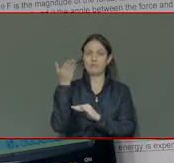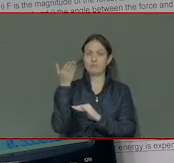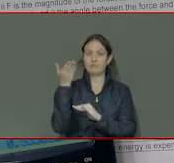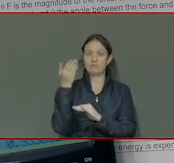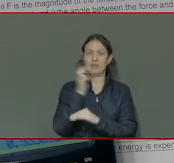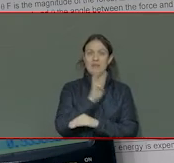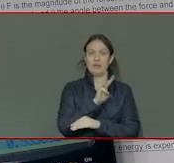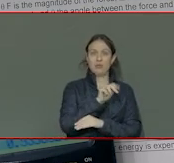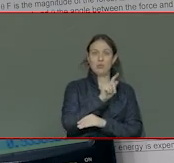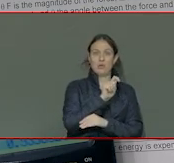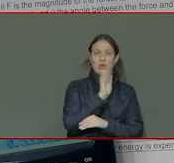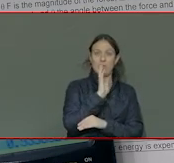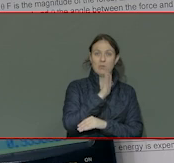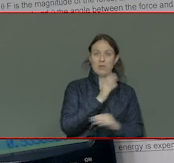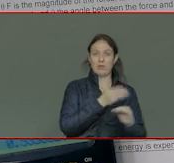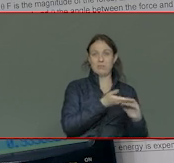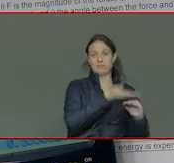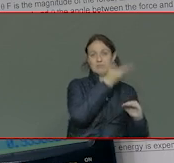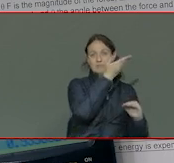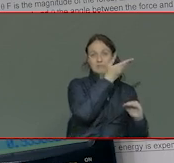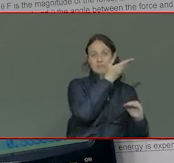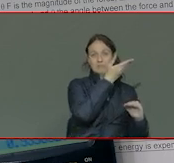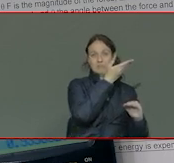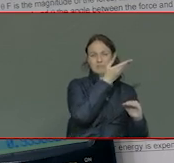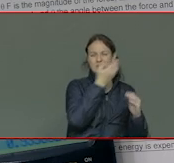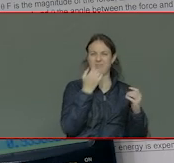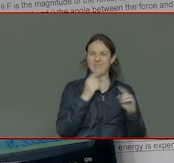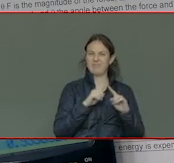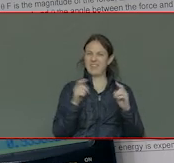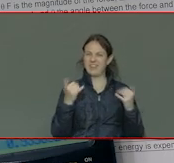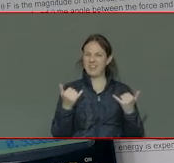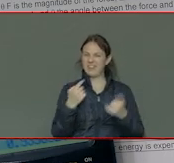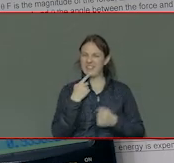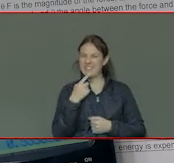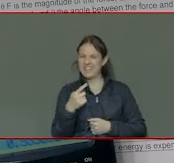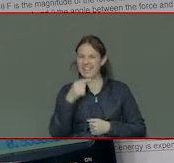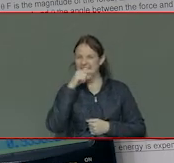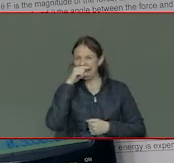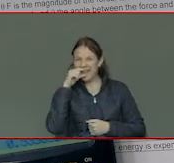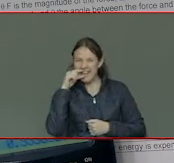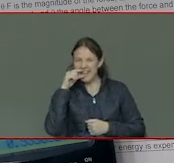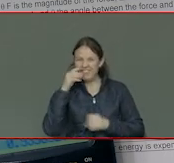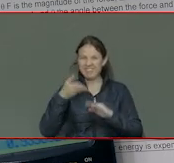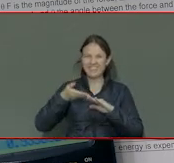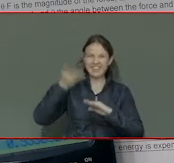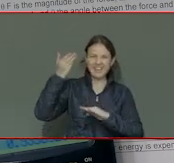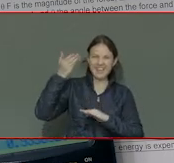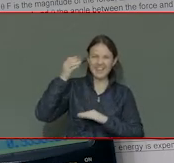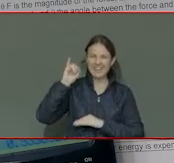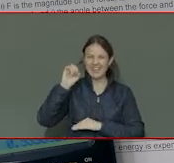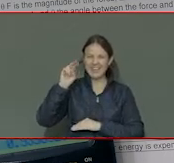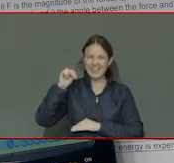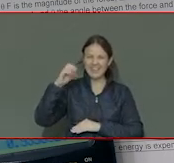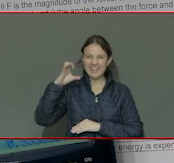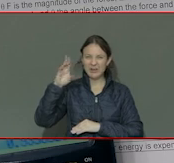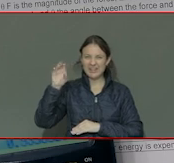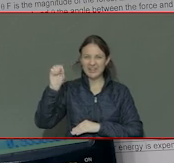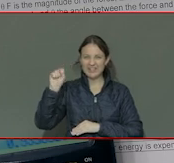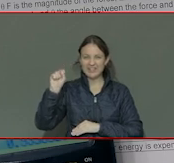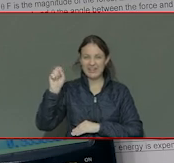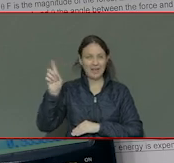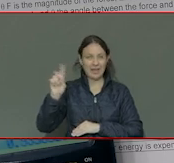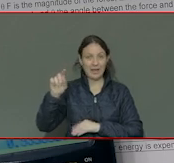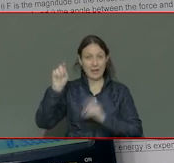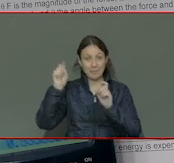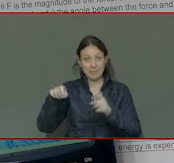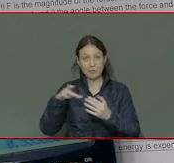W net will increase. But now I'm not allowed to write the word increase because that wasn't one of the options. I must